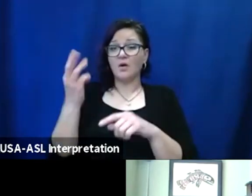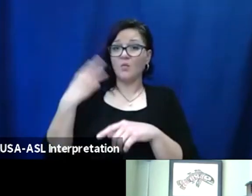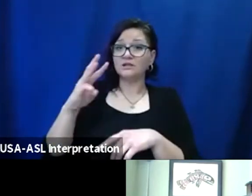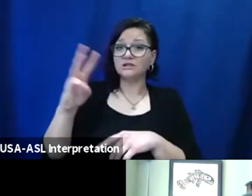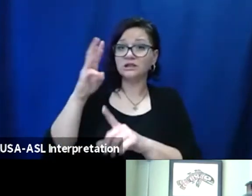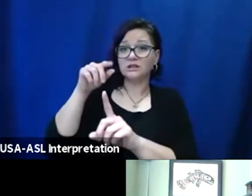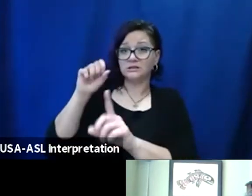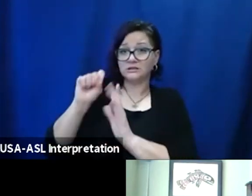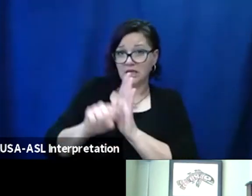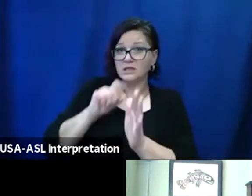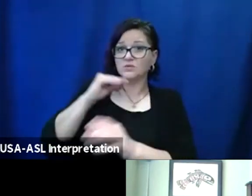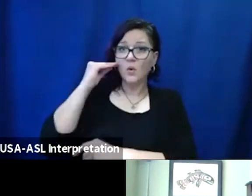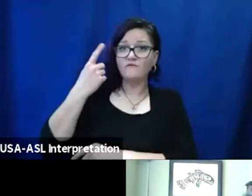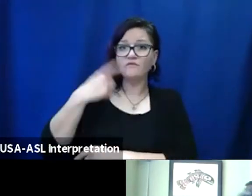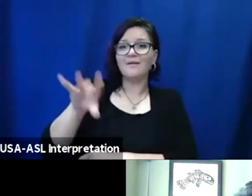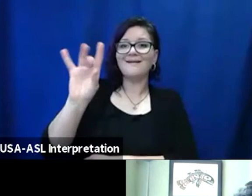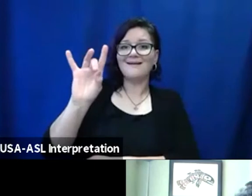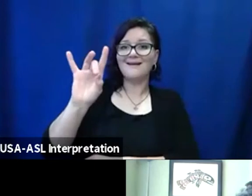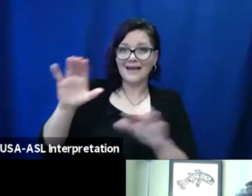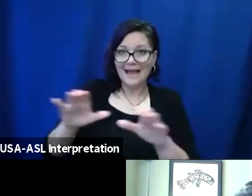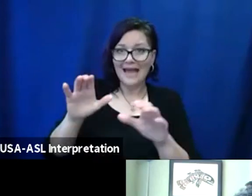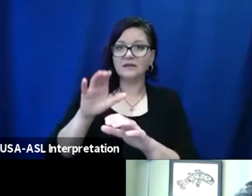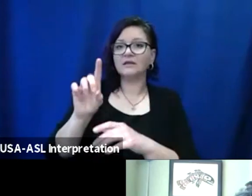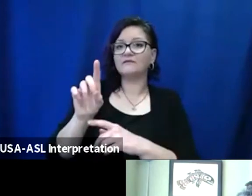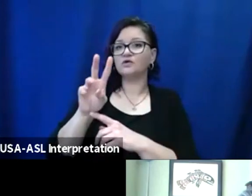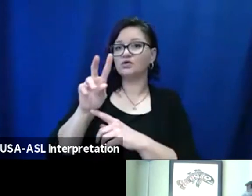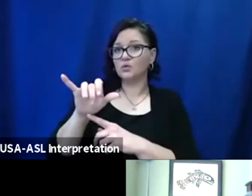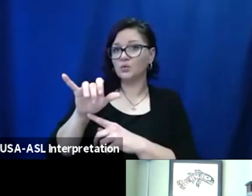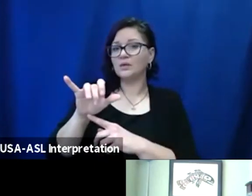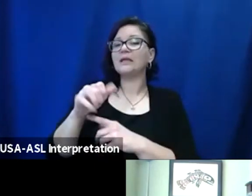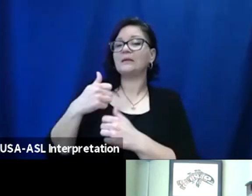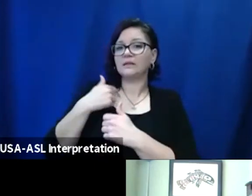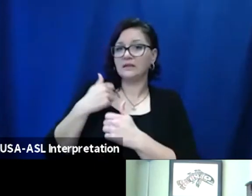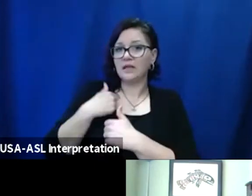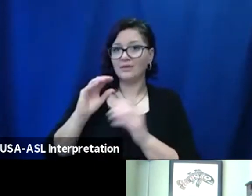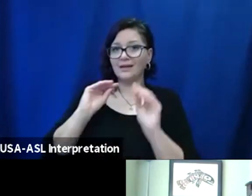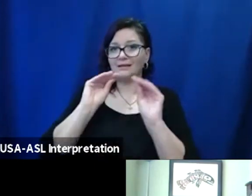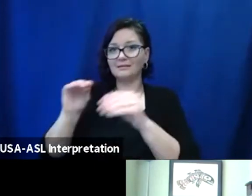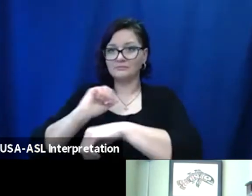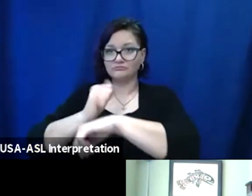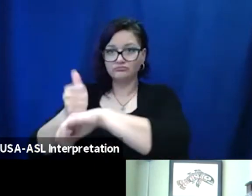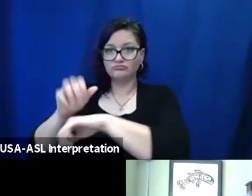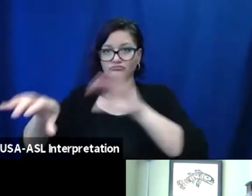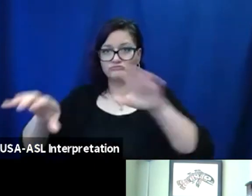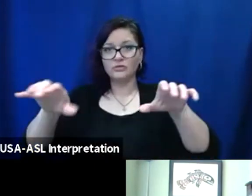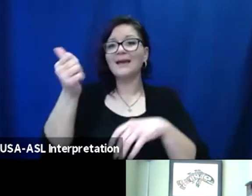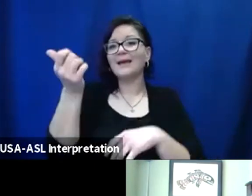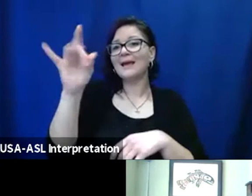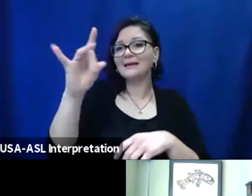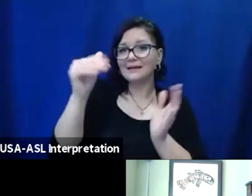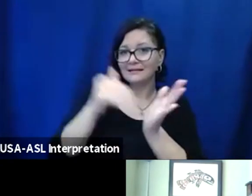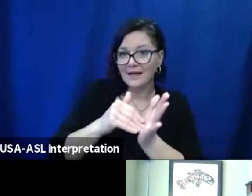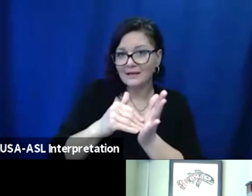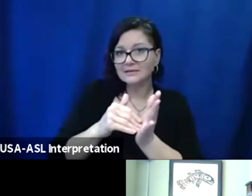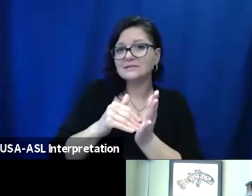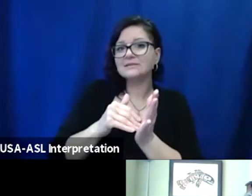to 8 active duty military installations, 18,000 National Guard members,